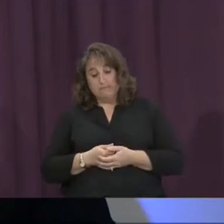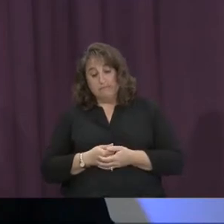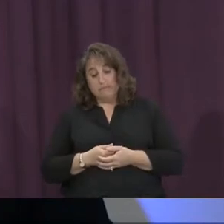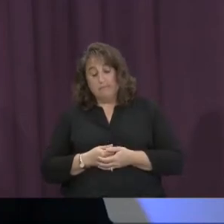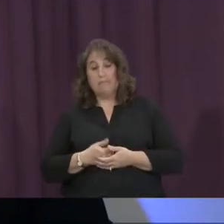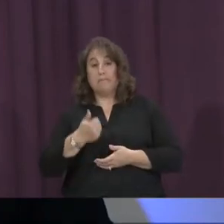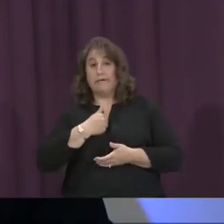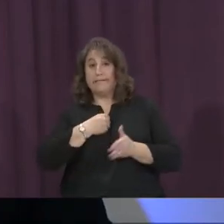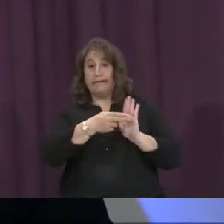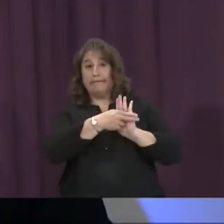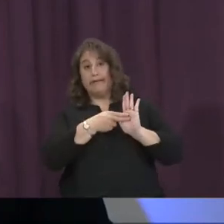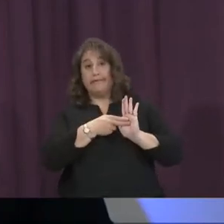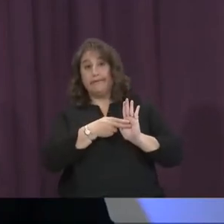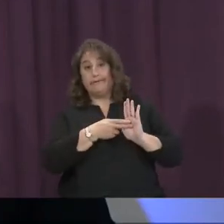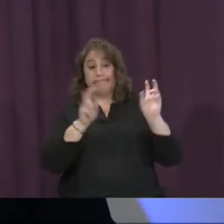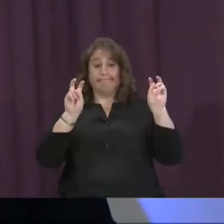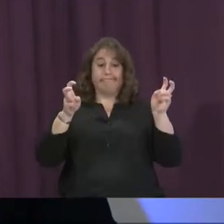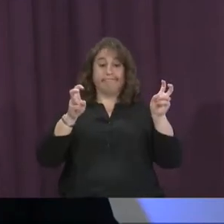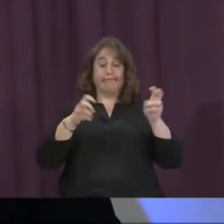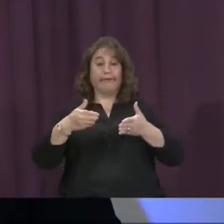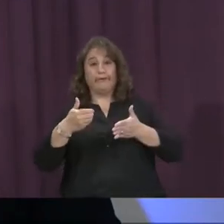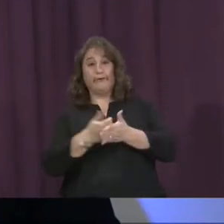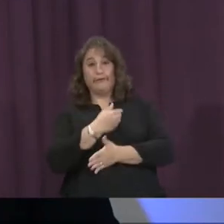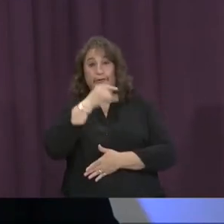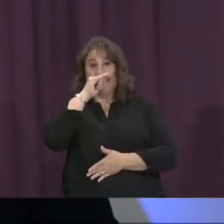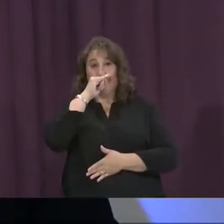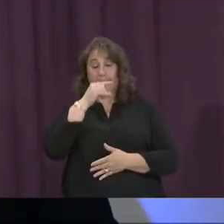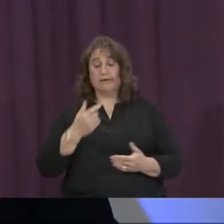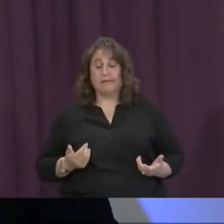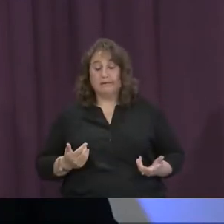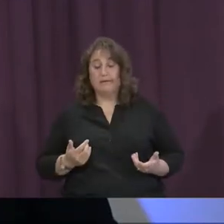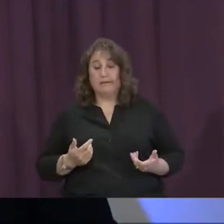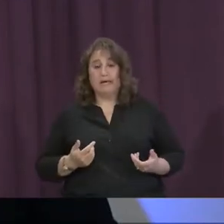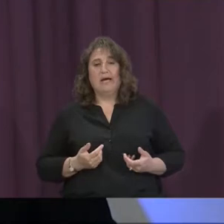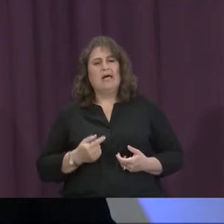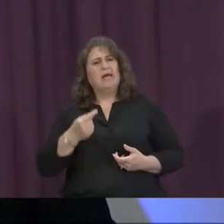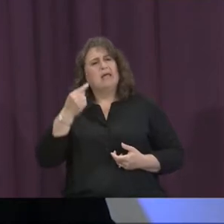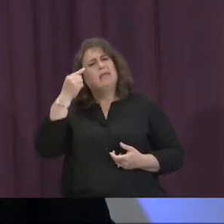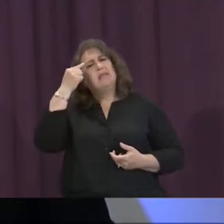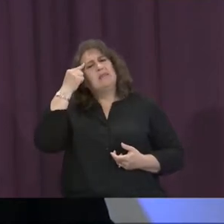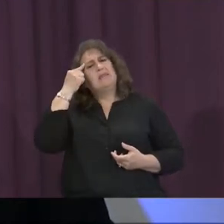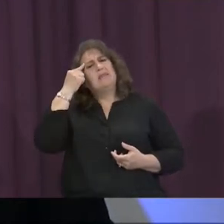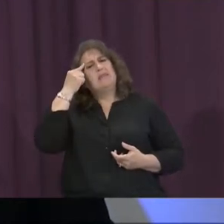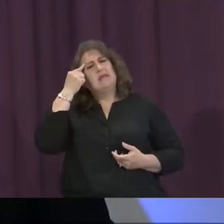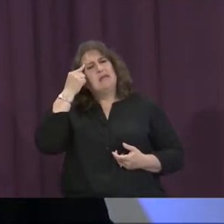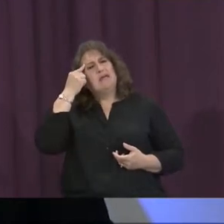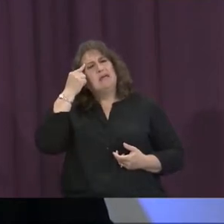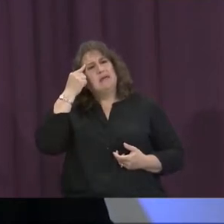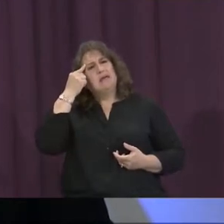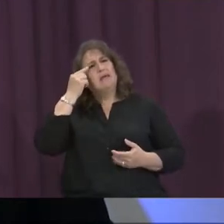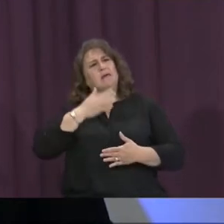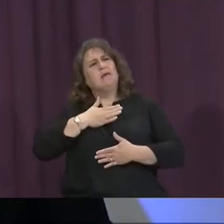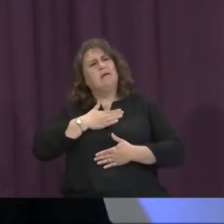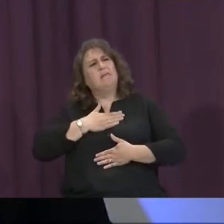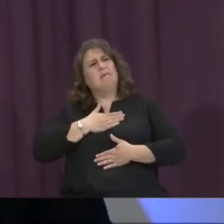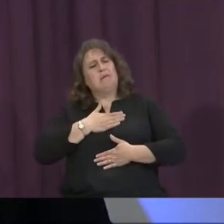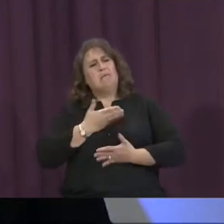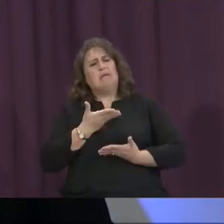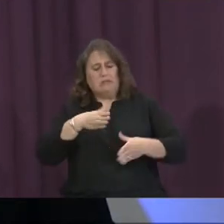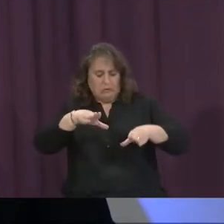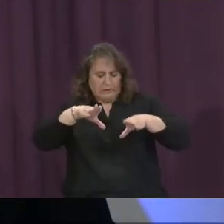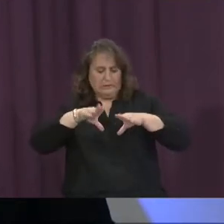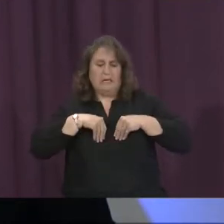the new kid. A lot. I was the new kid. Um, and I think it made me maybe more accepting of that new face. And,